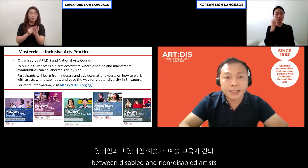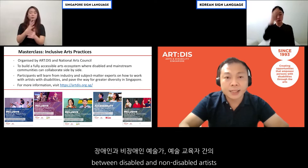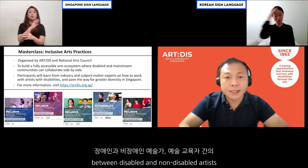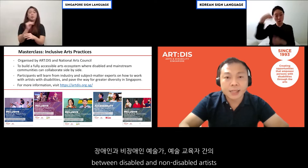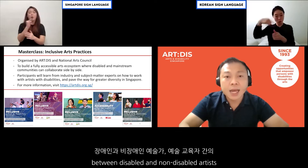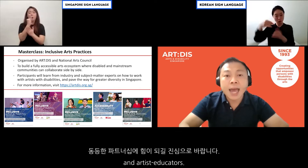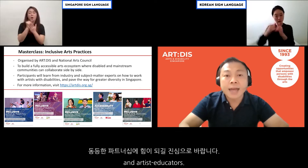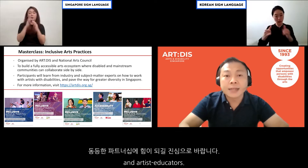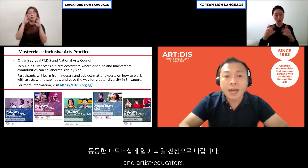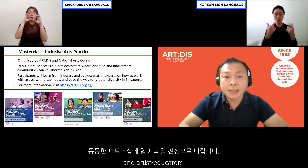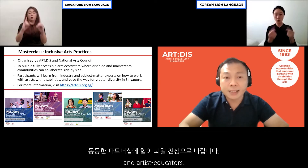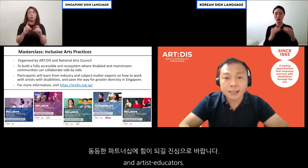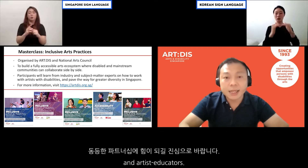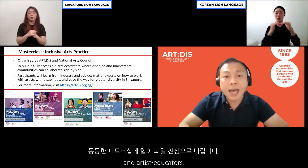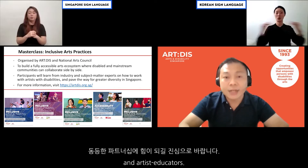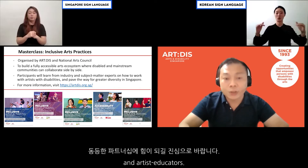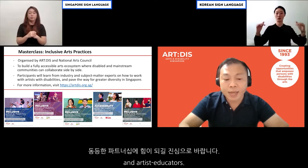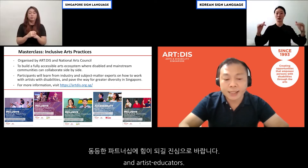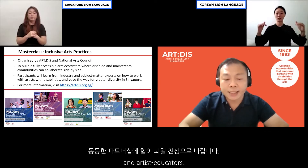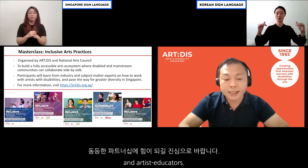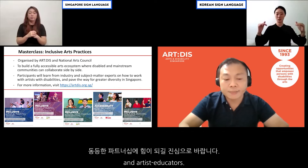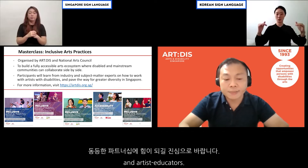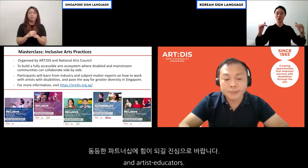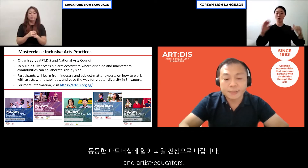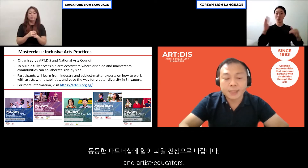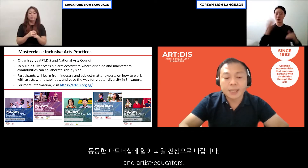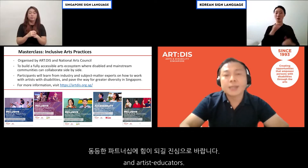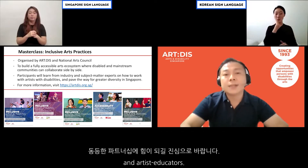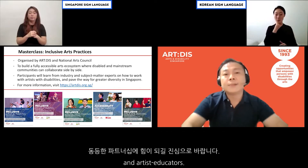non-disabled artists and artists' educators.